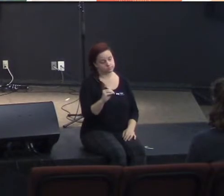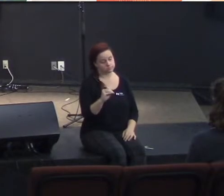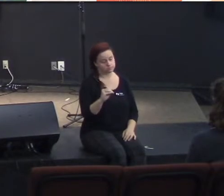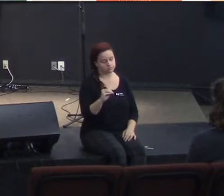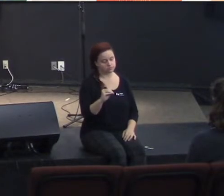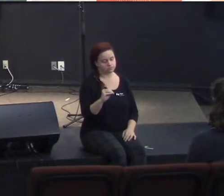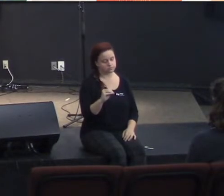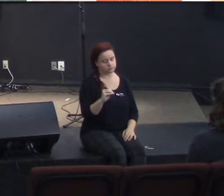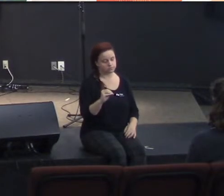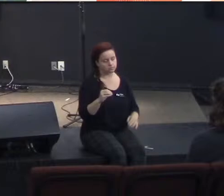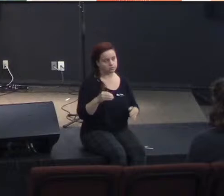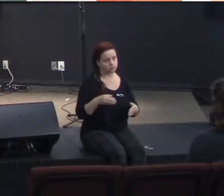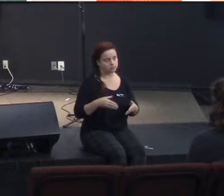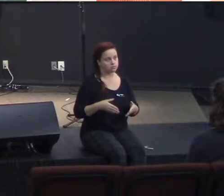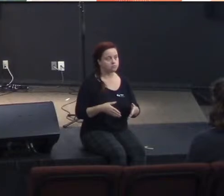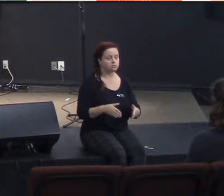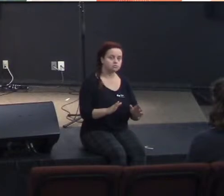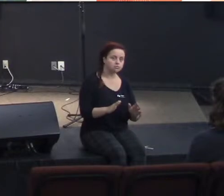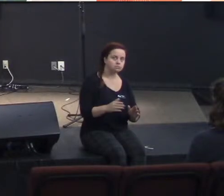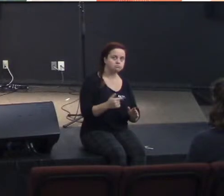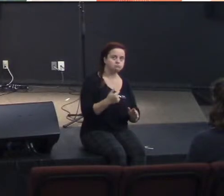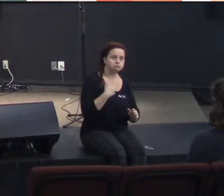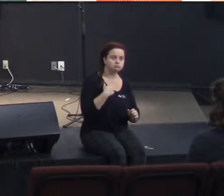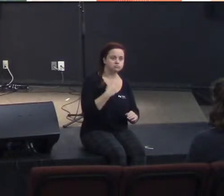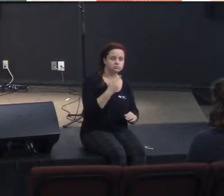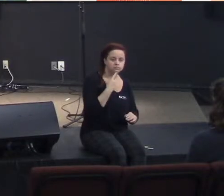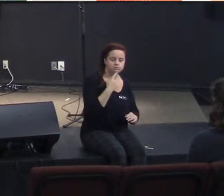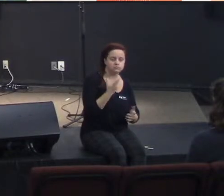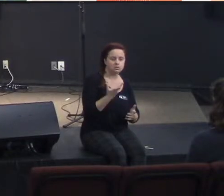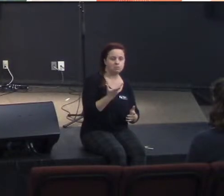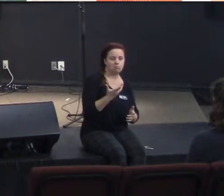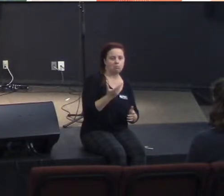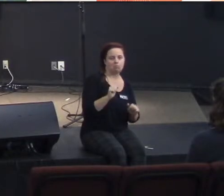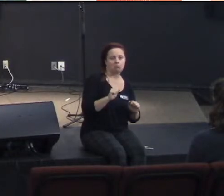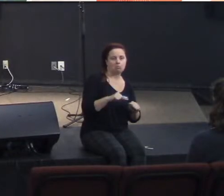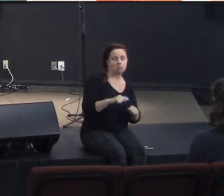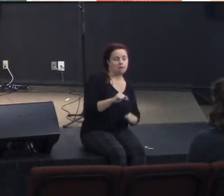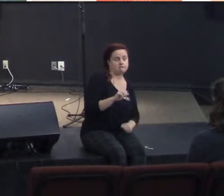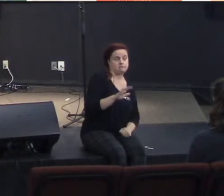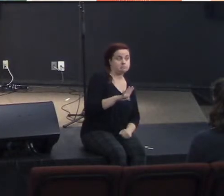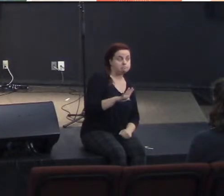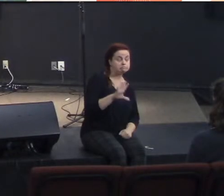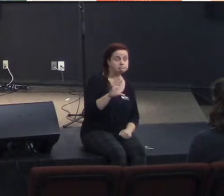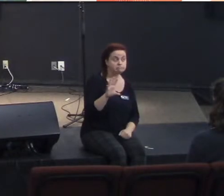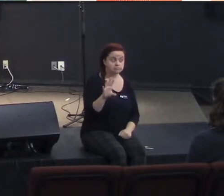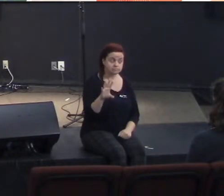let me put it this way. There are probably five or maybe six